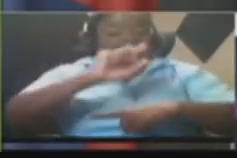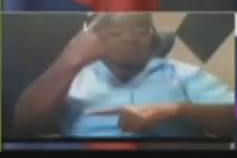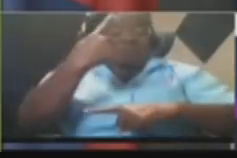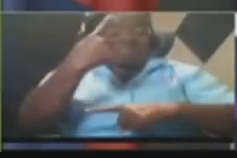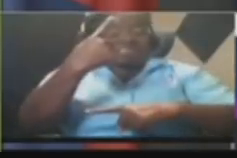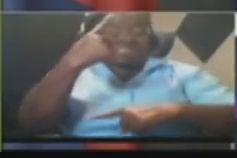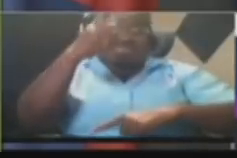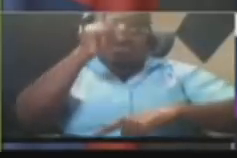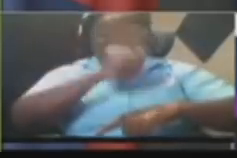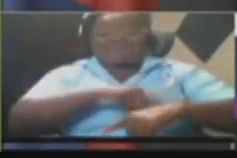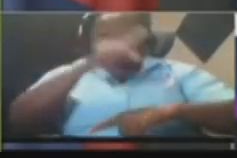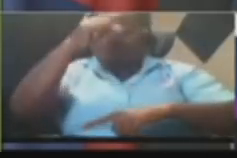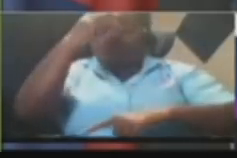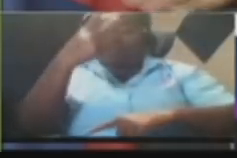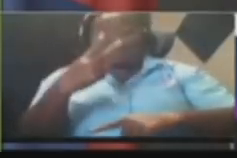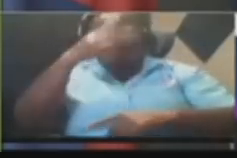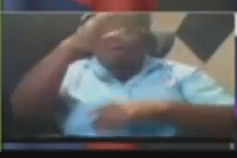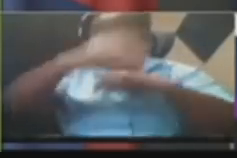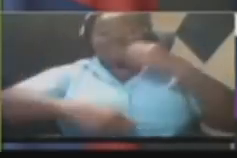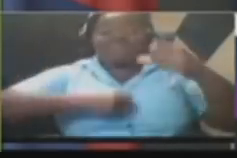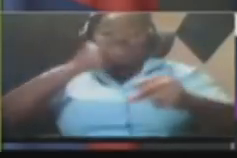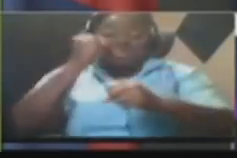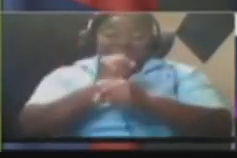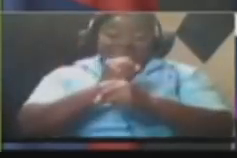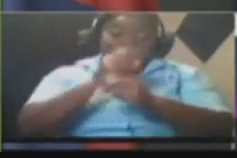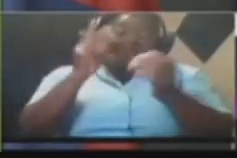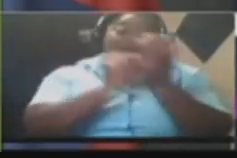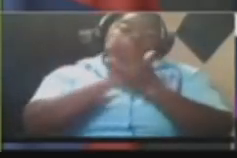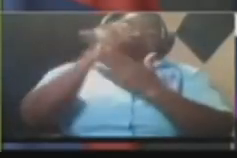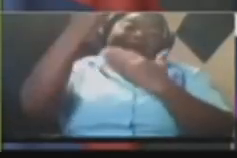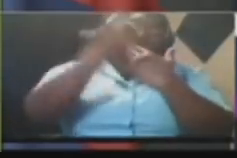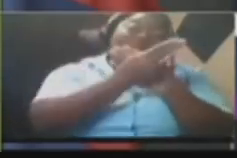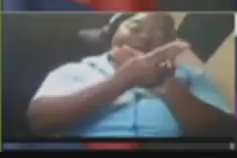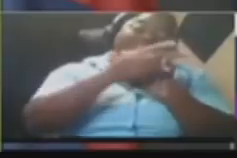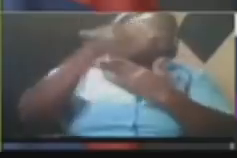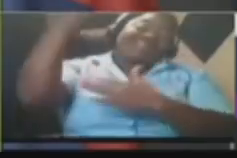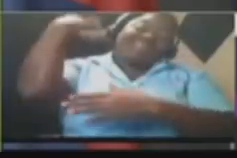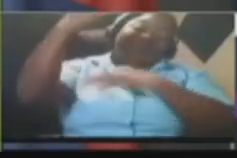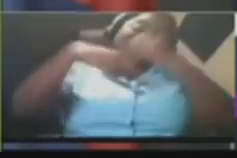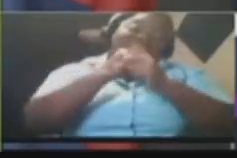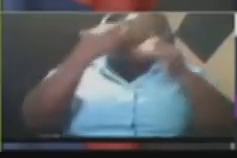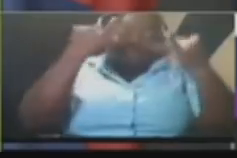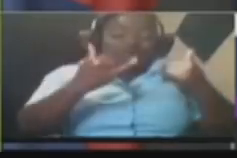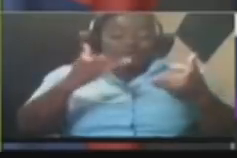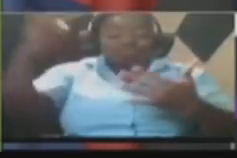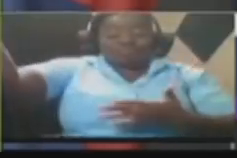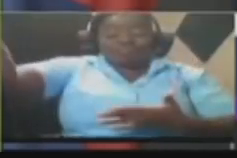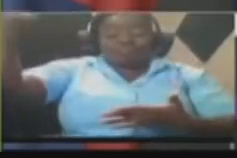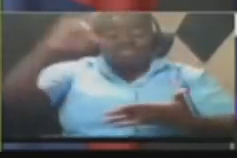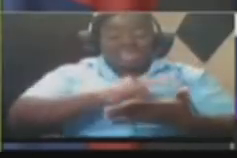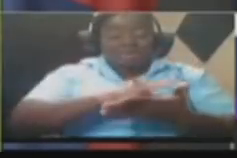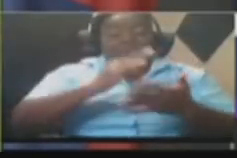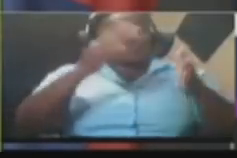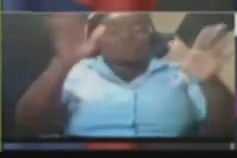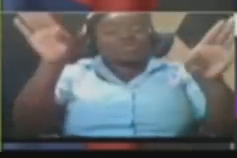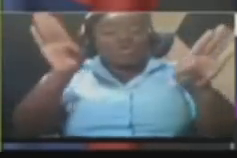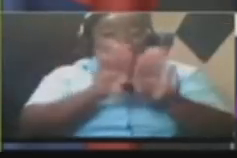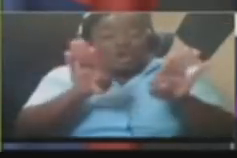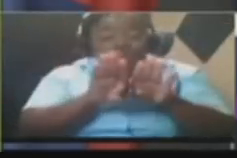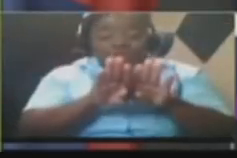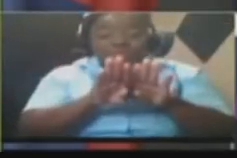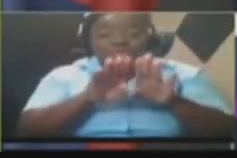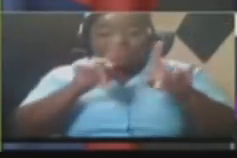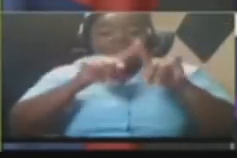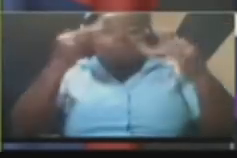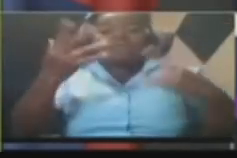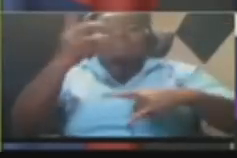half, or thereabouts, March last year to now, our airport was closed to traffic, to commercial traffic. Today we opened